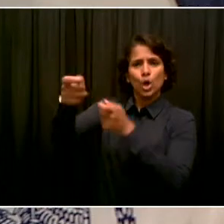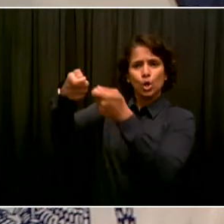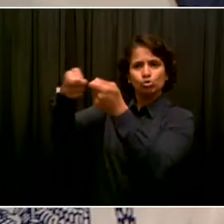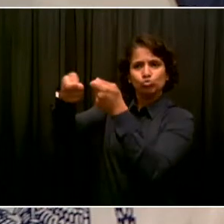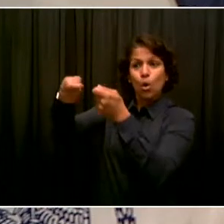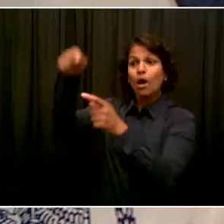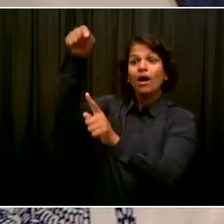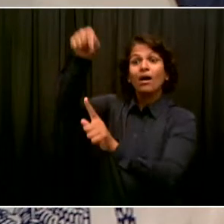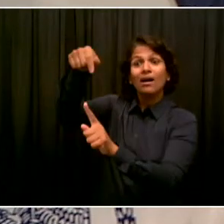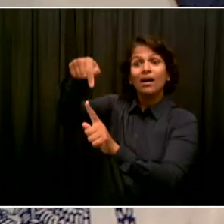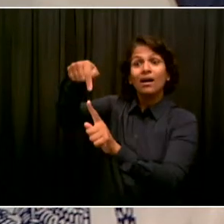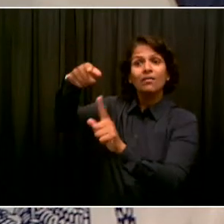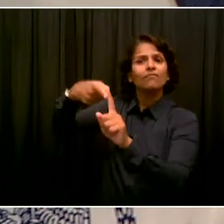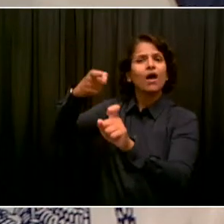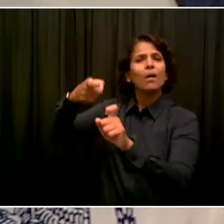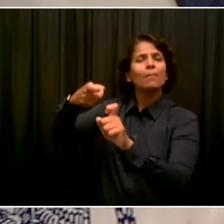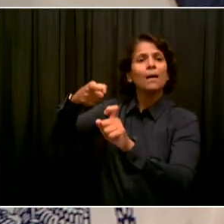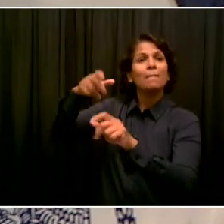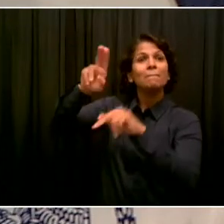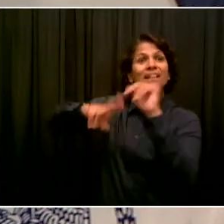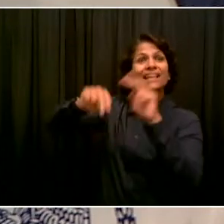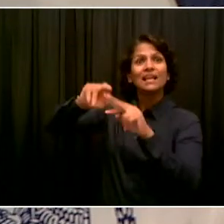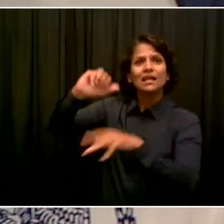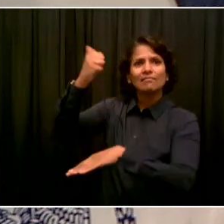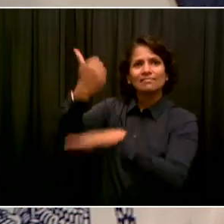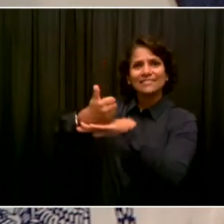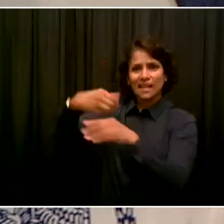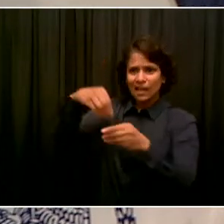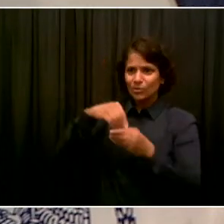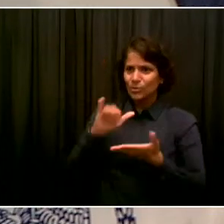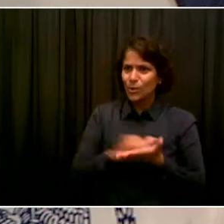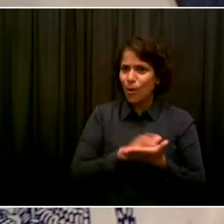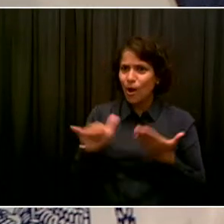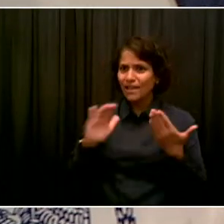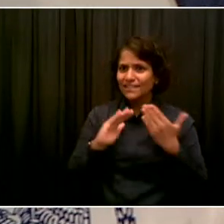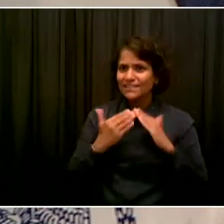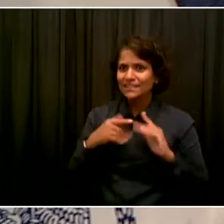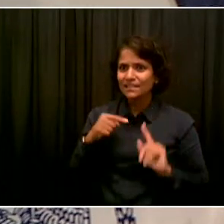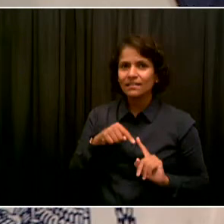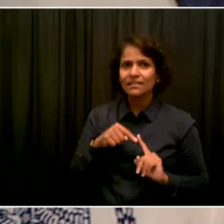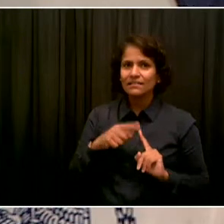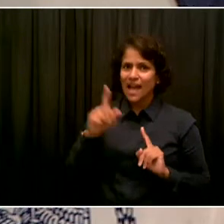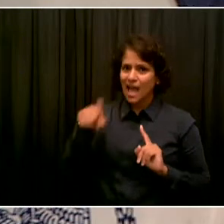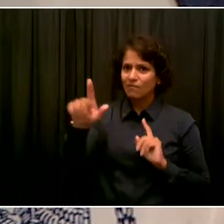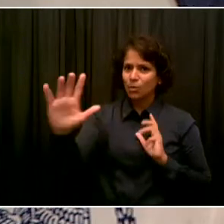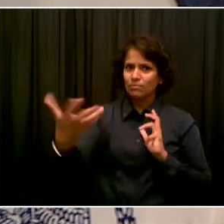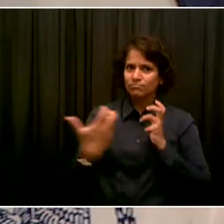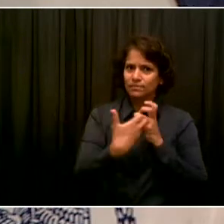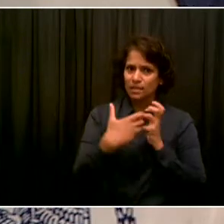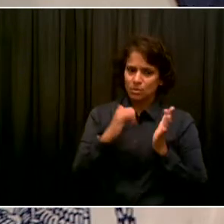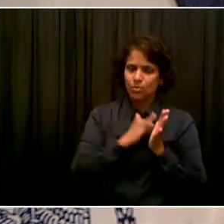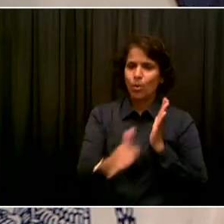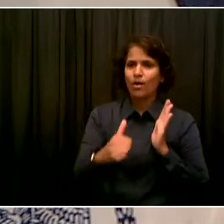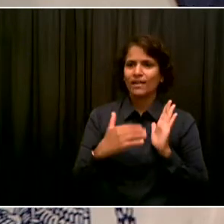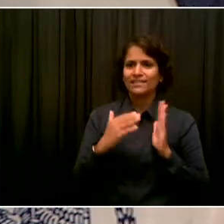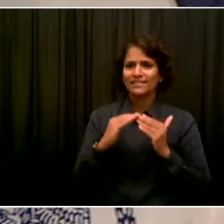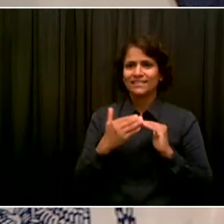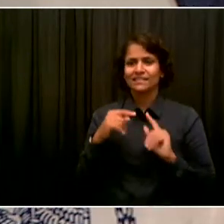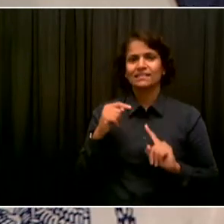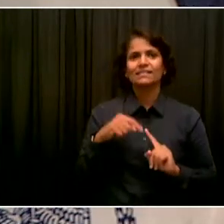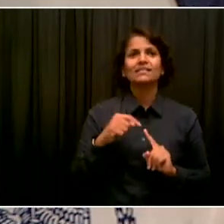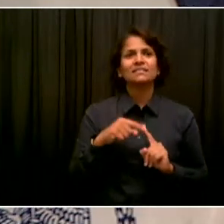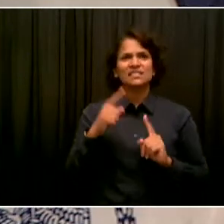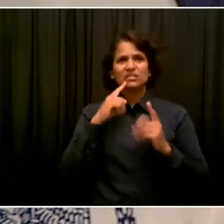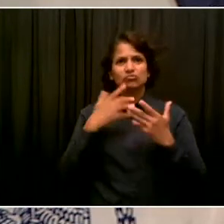I expressed to him how important it was to have continuity with what we're doing in the city, just for the health and welfare of everyone. And to his credit, he was